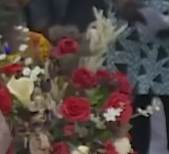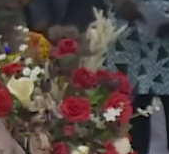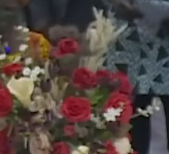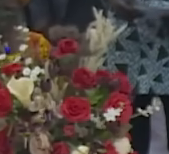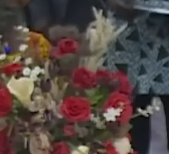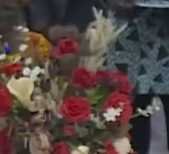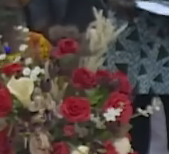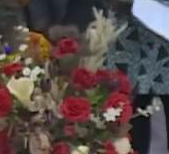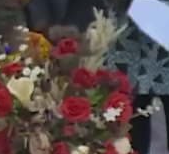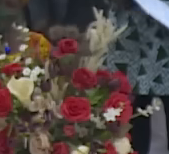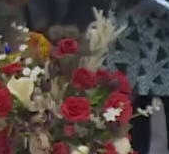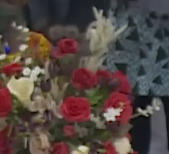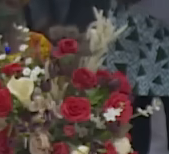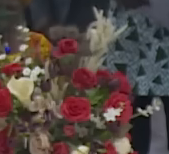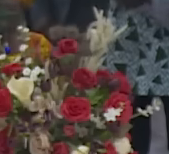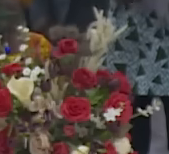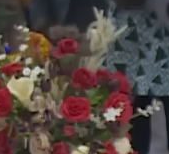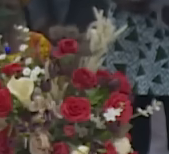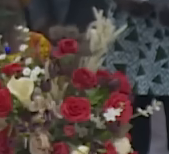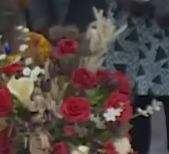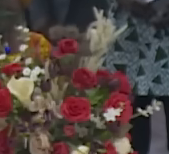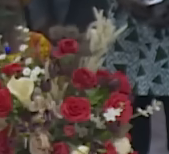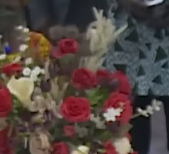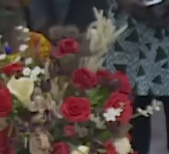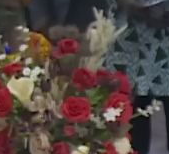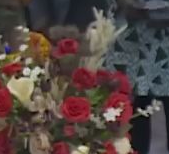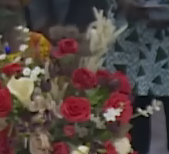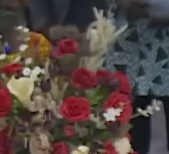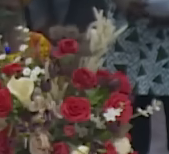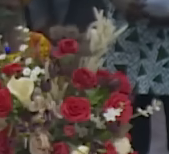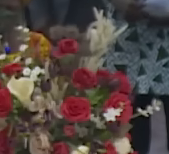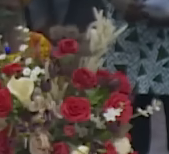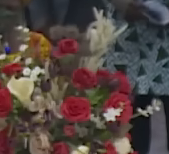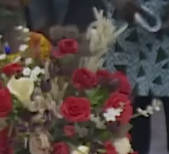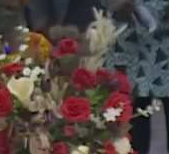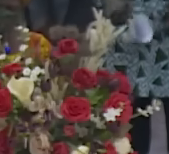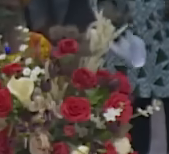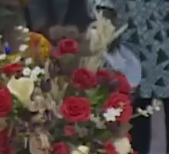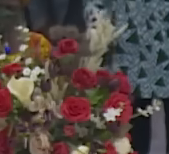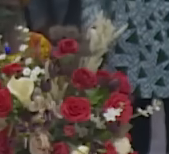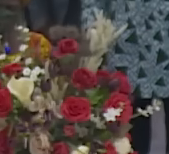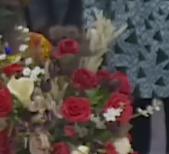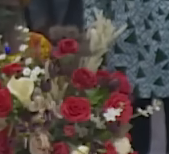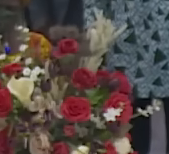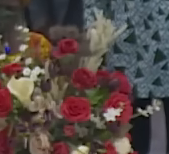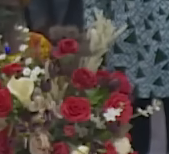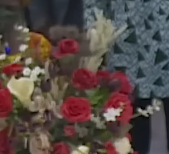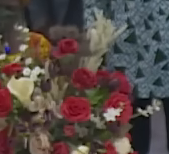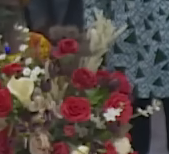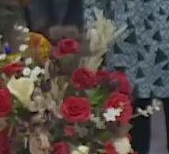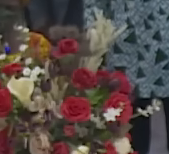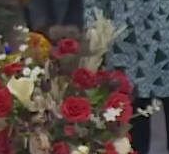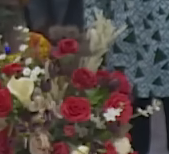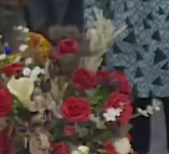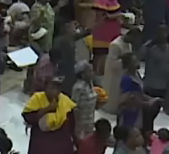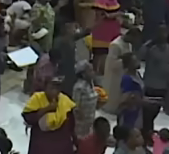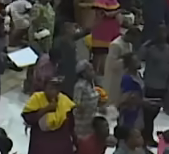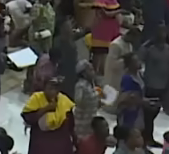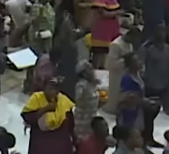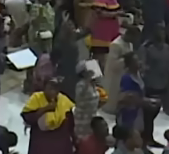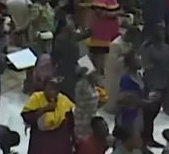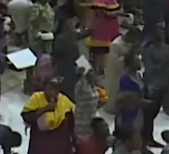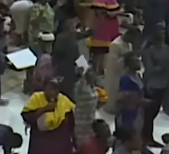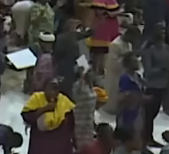God will grant your request. Ọlọ́run yóò dáhùn ìbéèrè rẹ. He will reposition you.